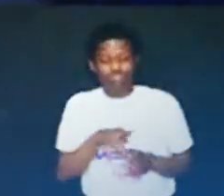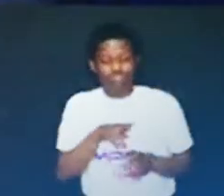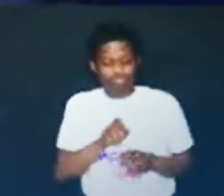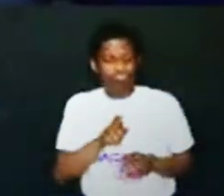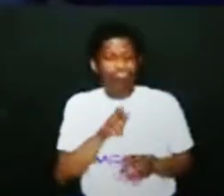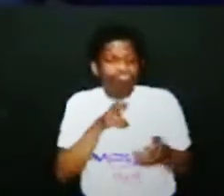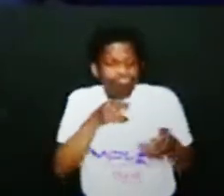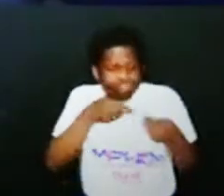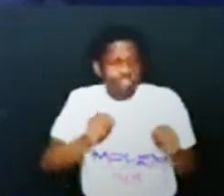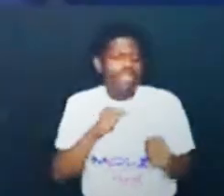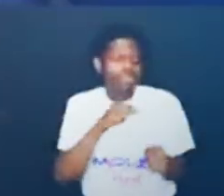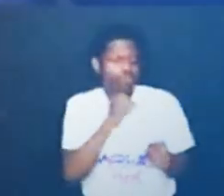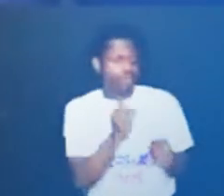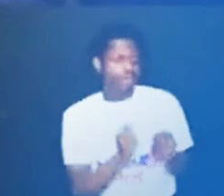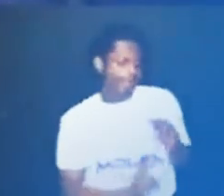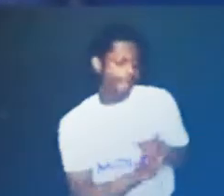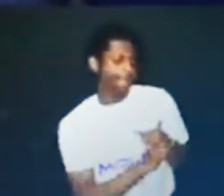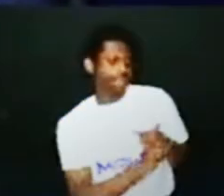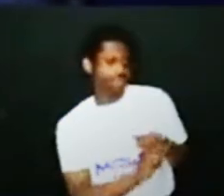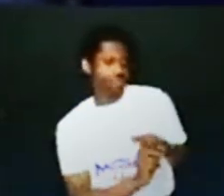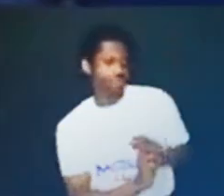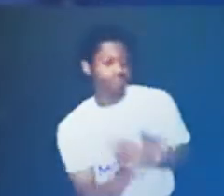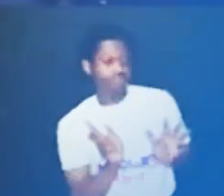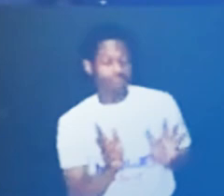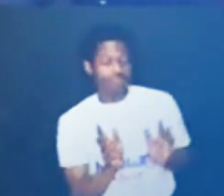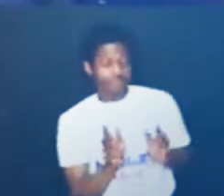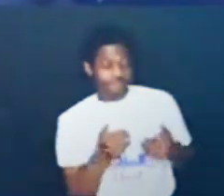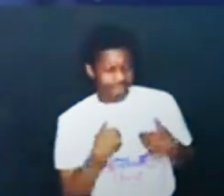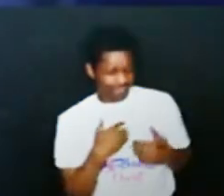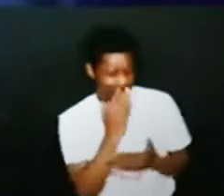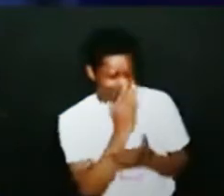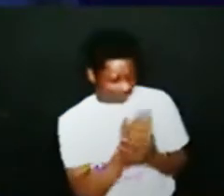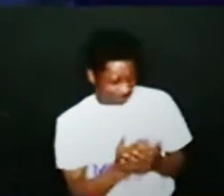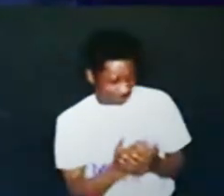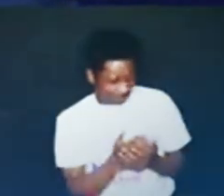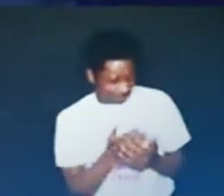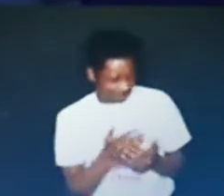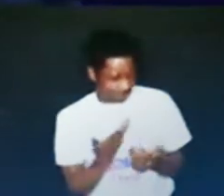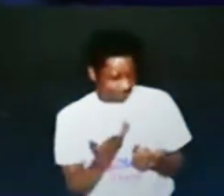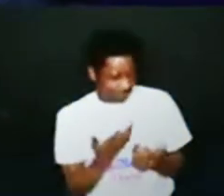There is an element of force in